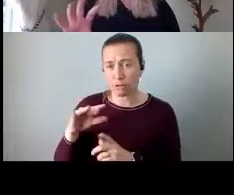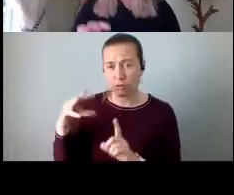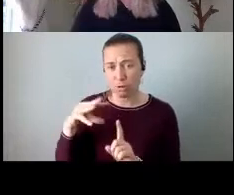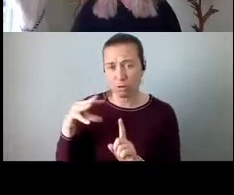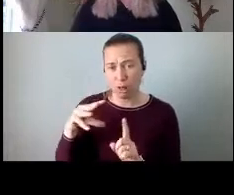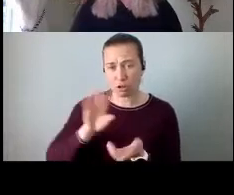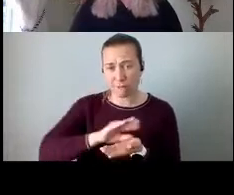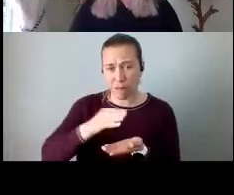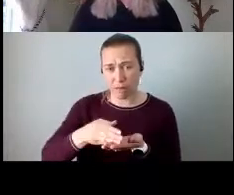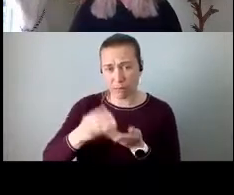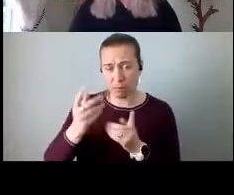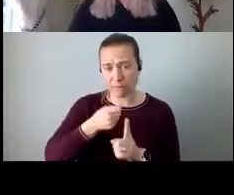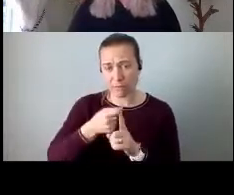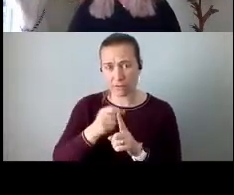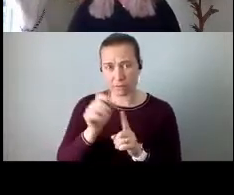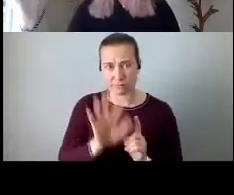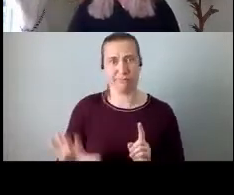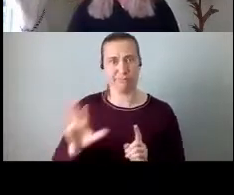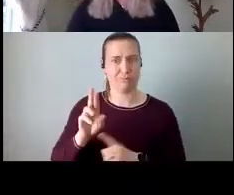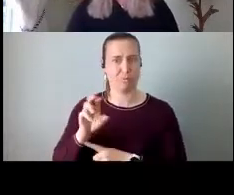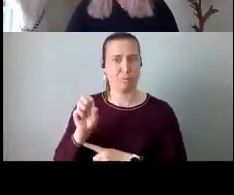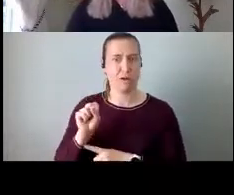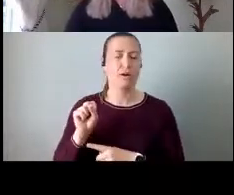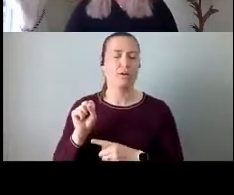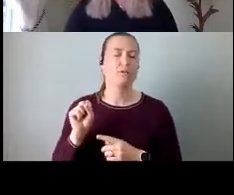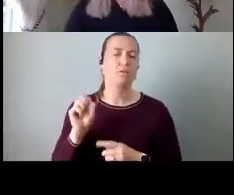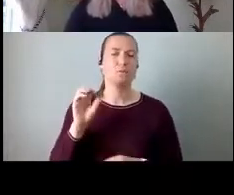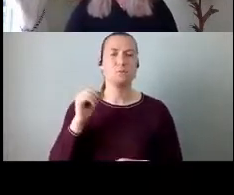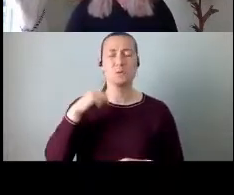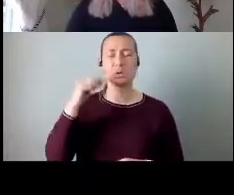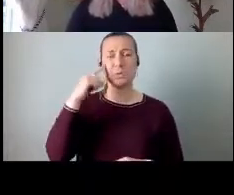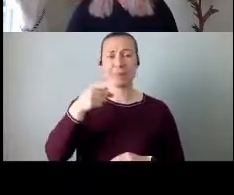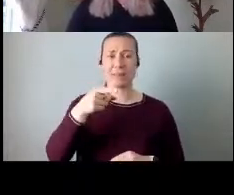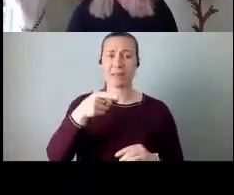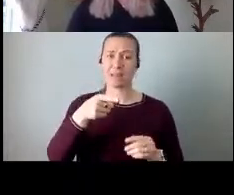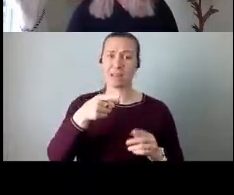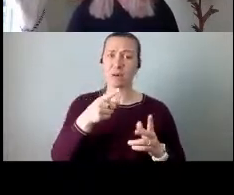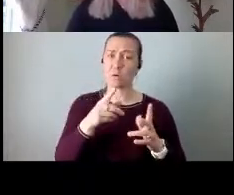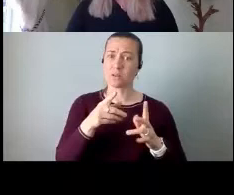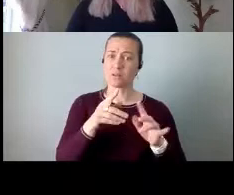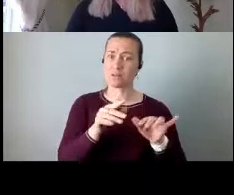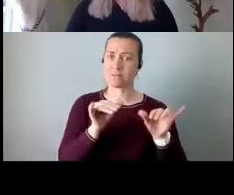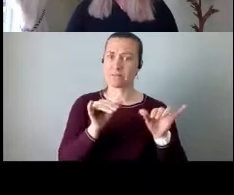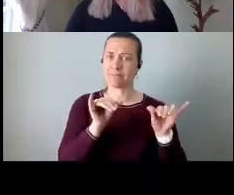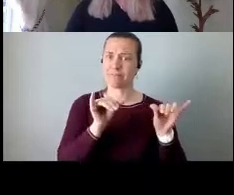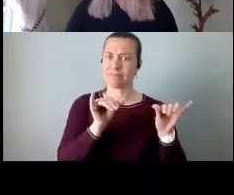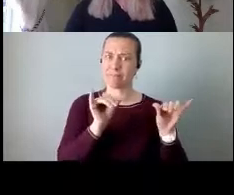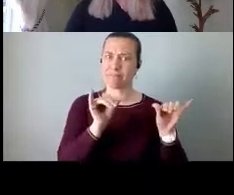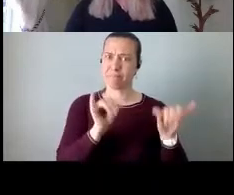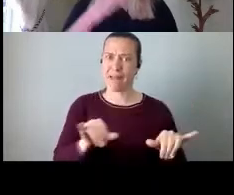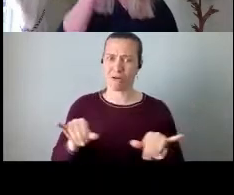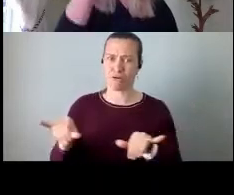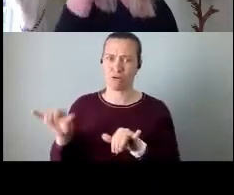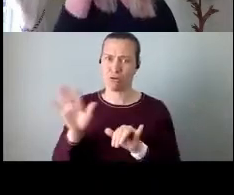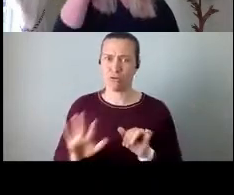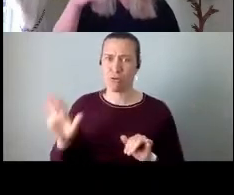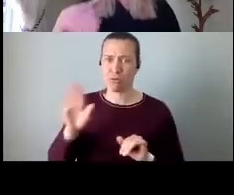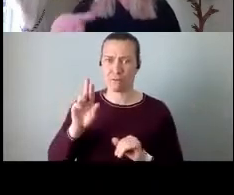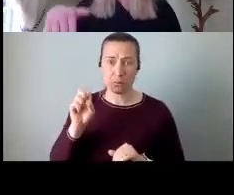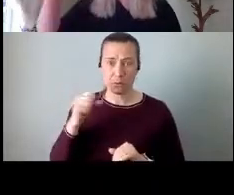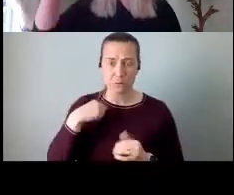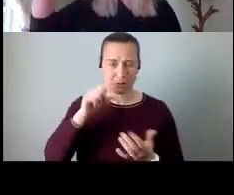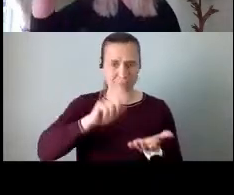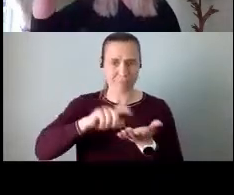United States. So I think it was a very consistent pattern that happened across the United States, where we